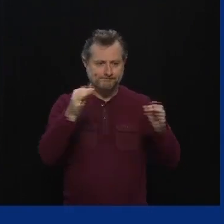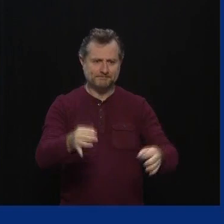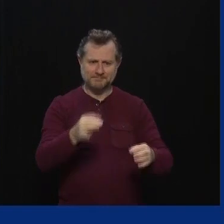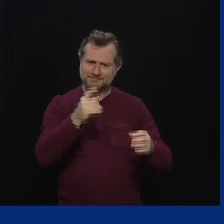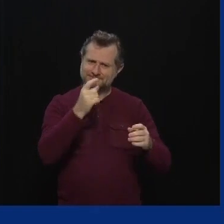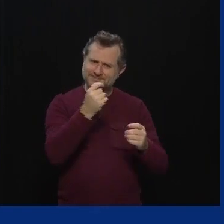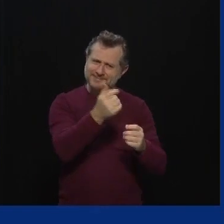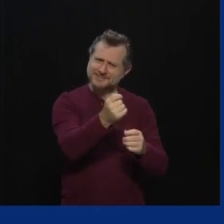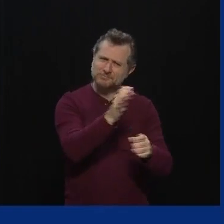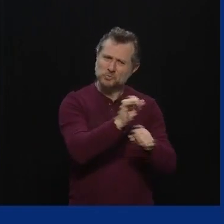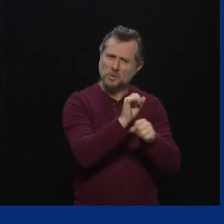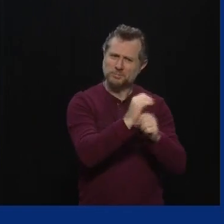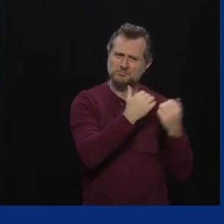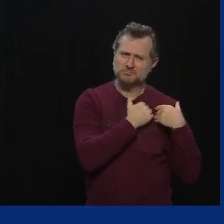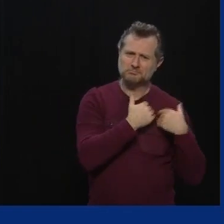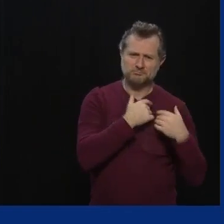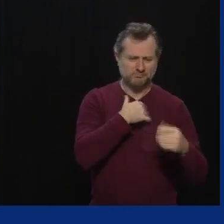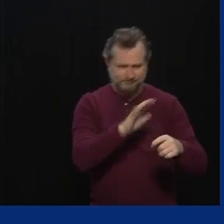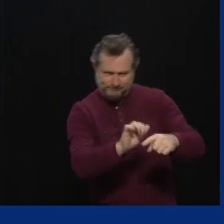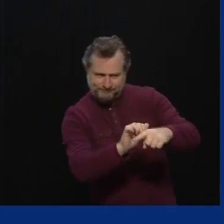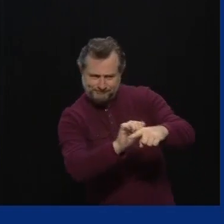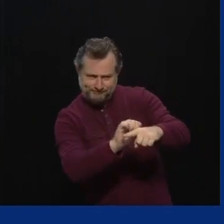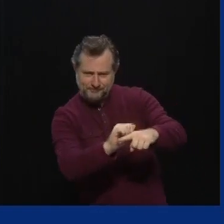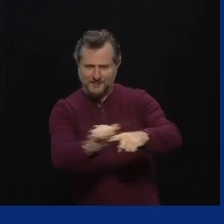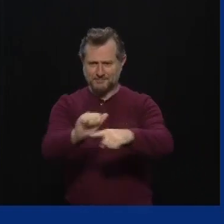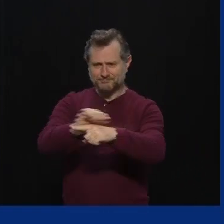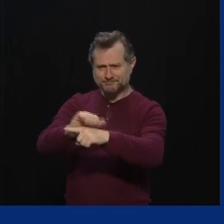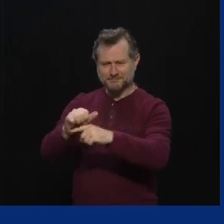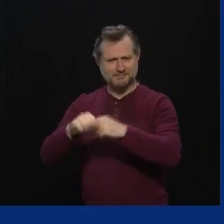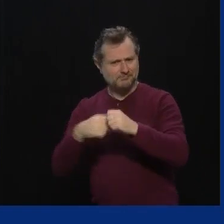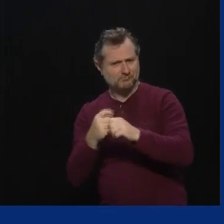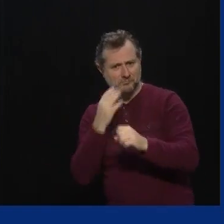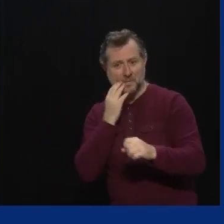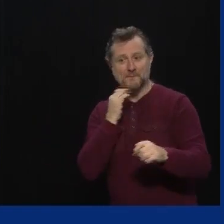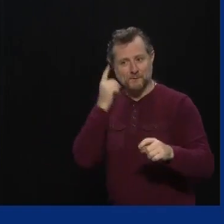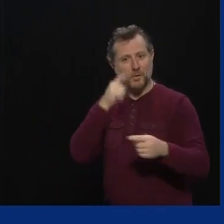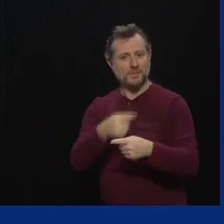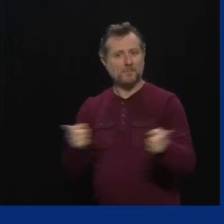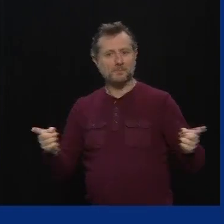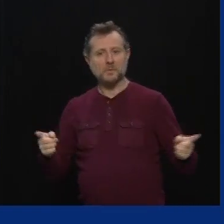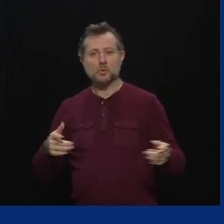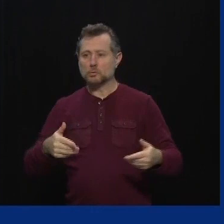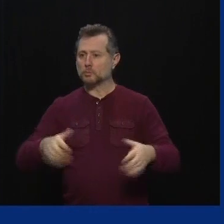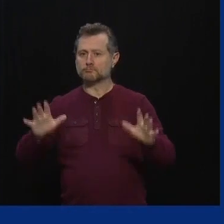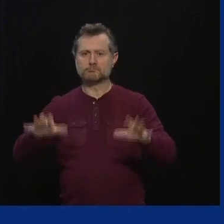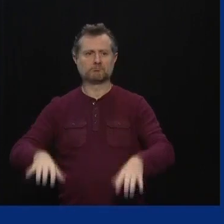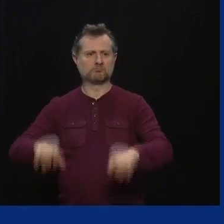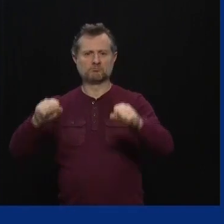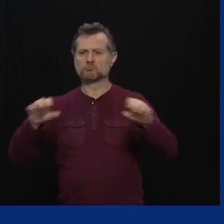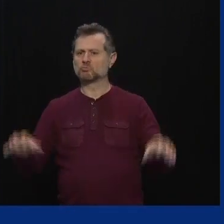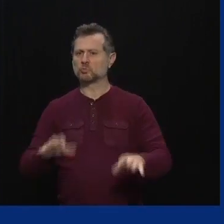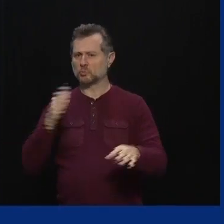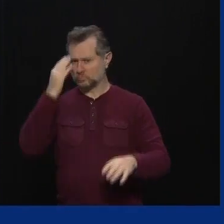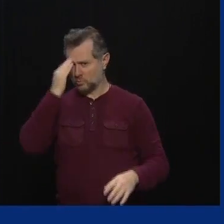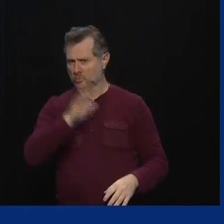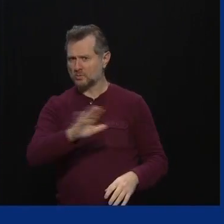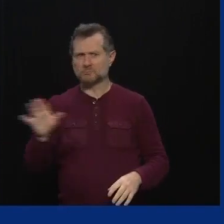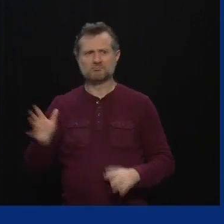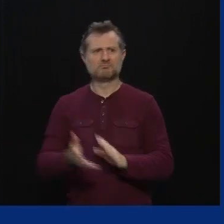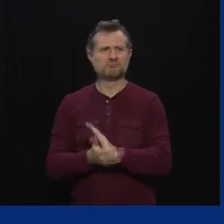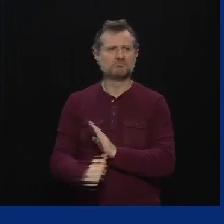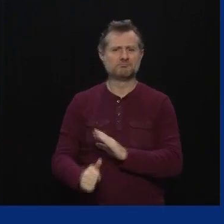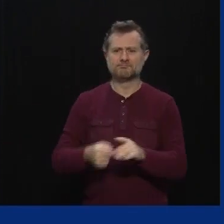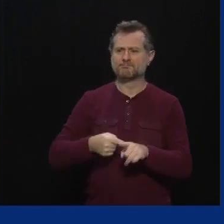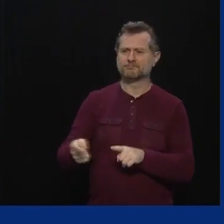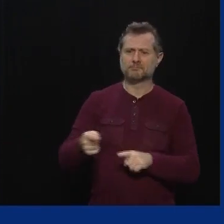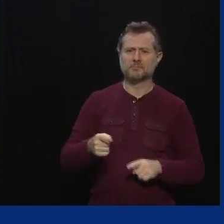ready for something like this, and why not liberate them to do what they do best? And so we are in constant communication with them, and that is working